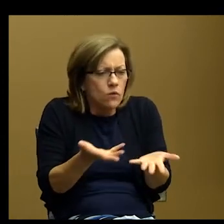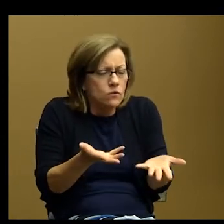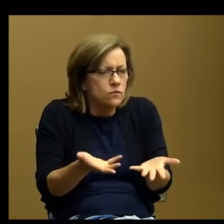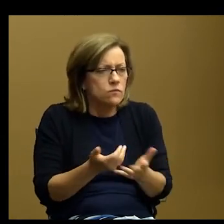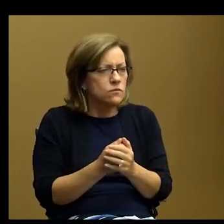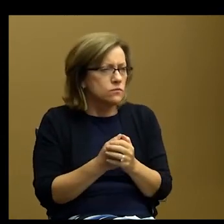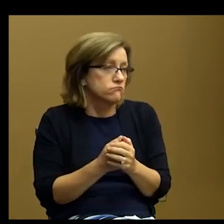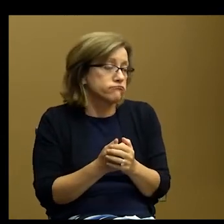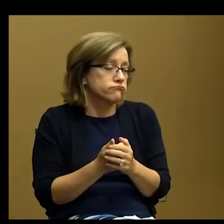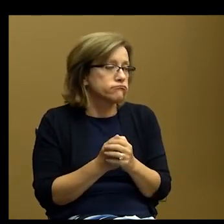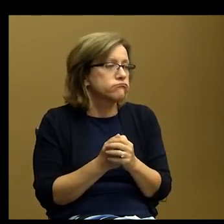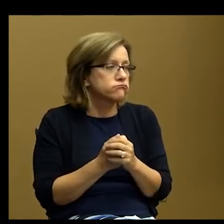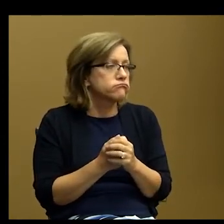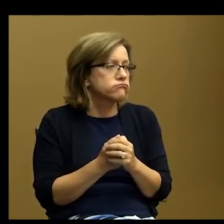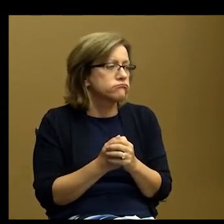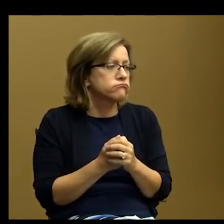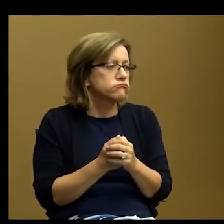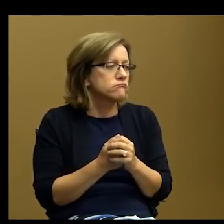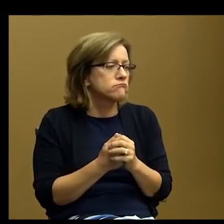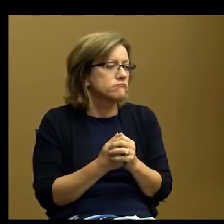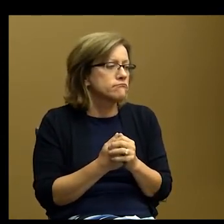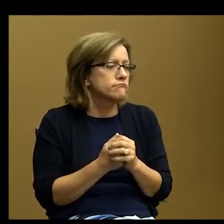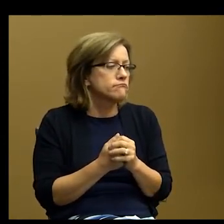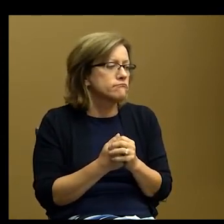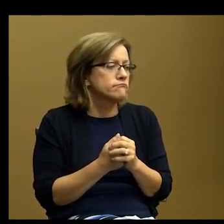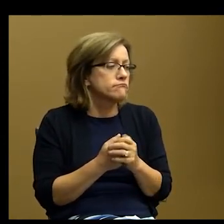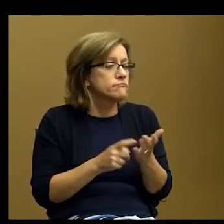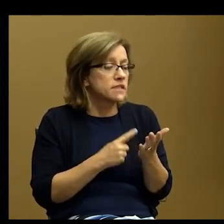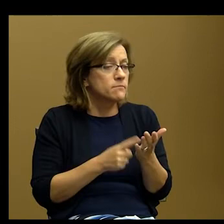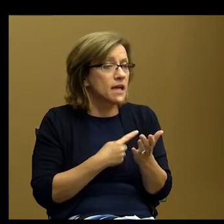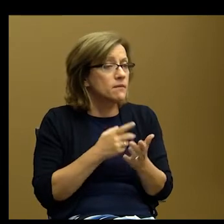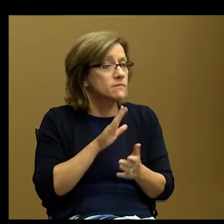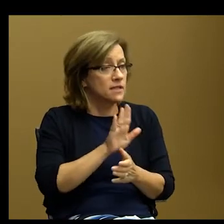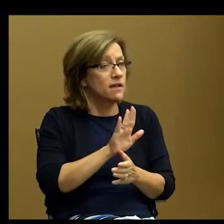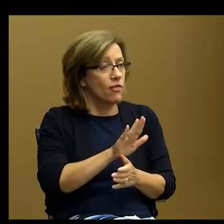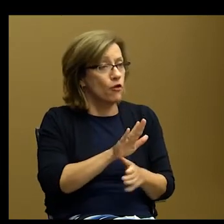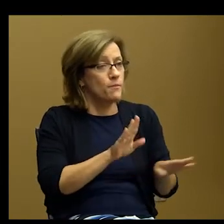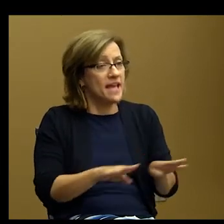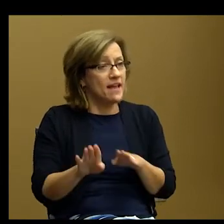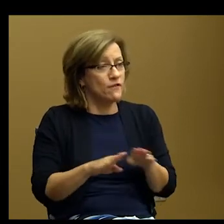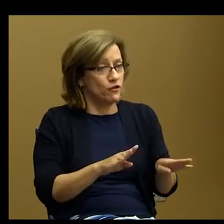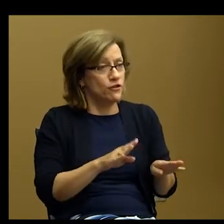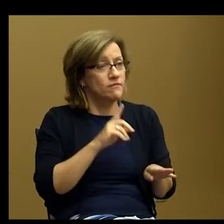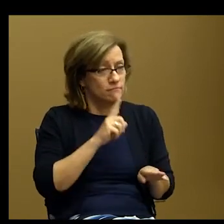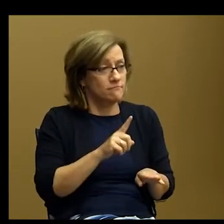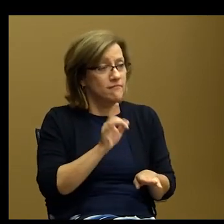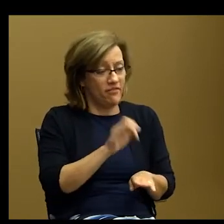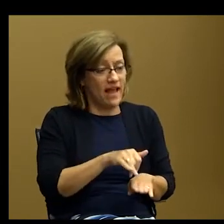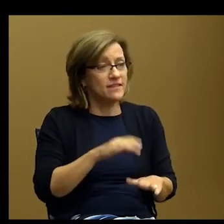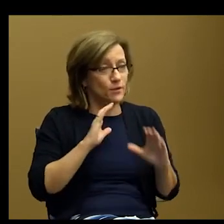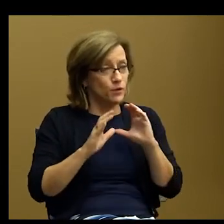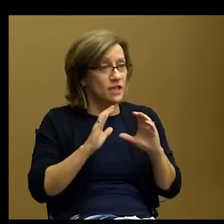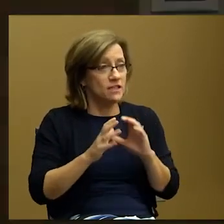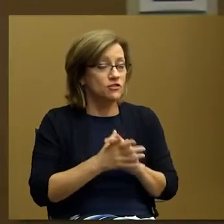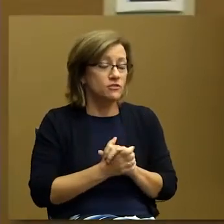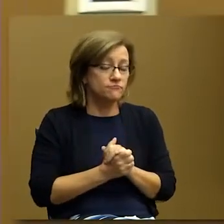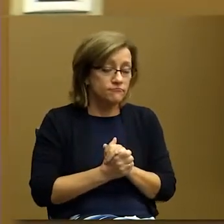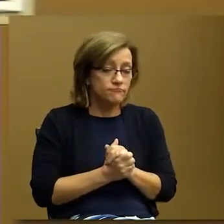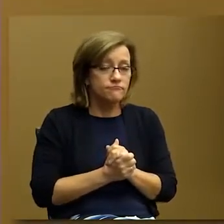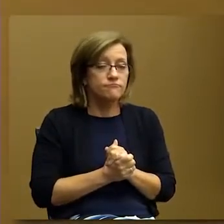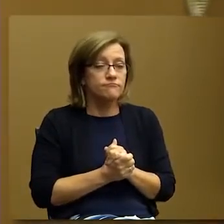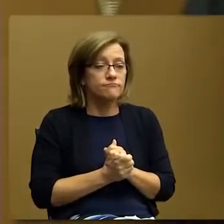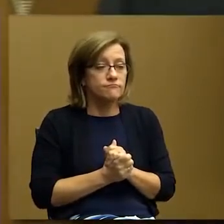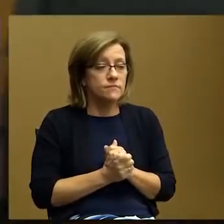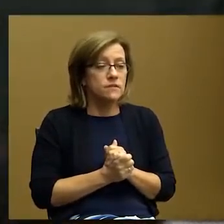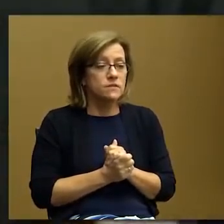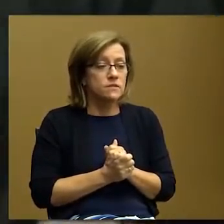communicate. So sometimes they use behavior, you know, and sometimes, unfortunately for these kids,